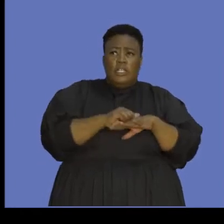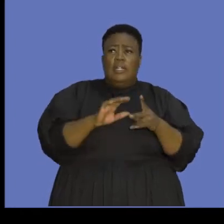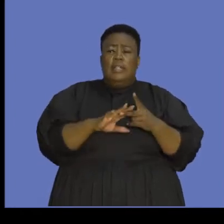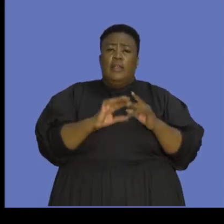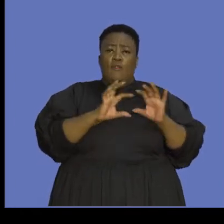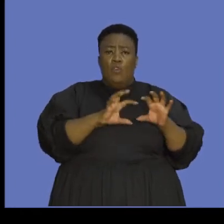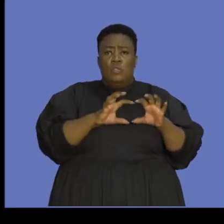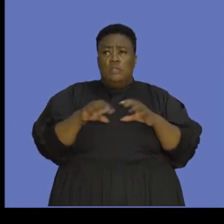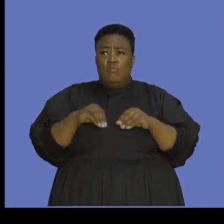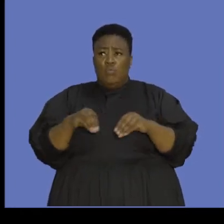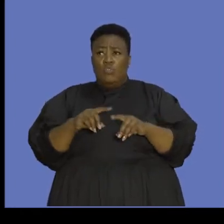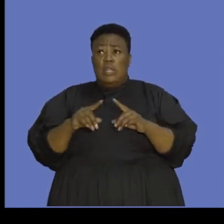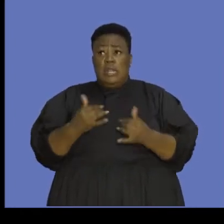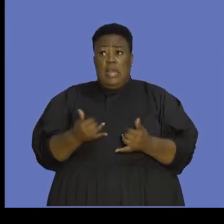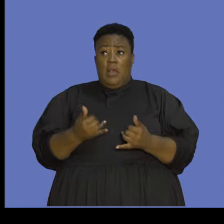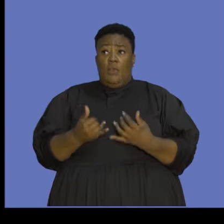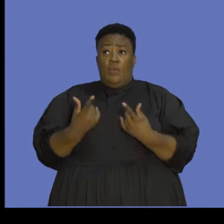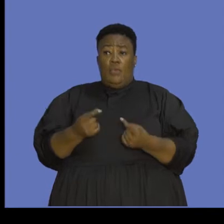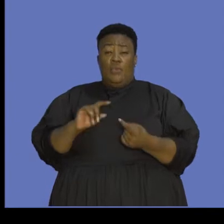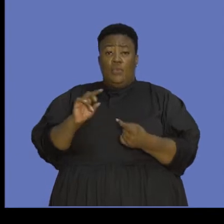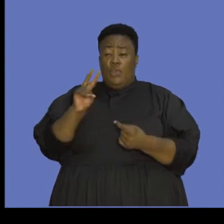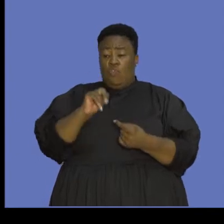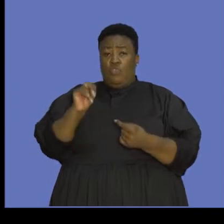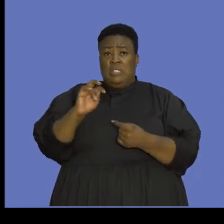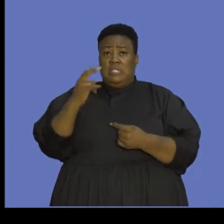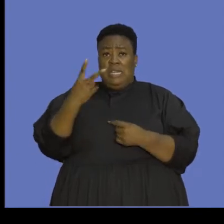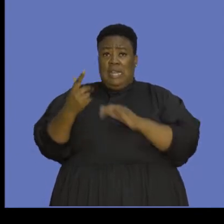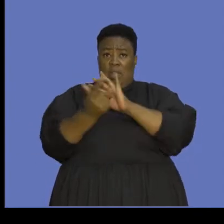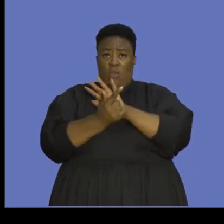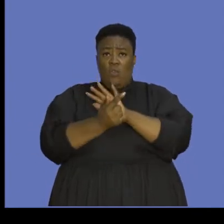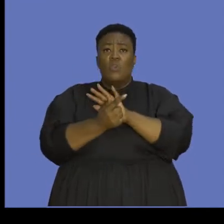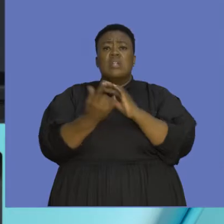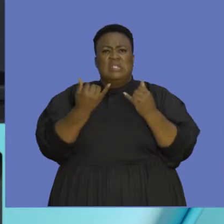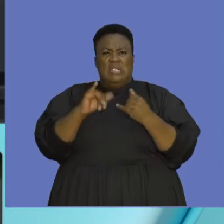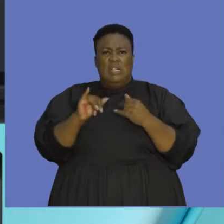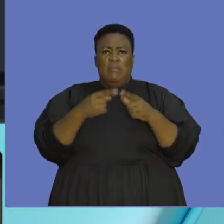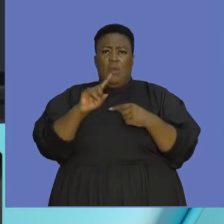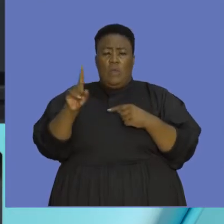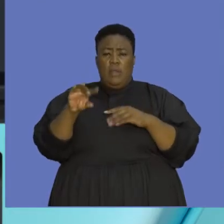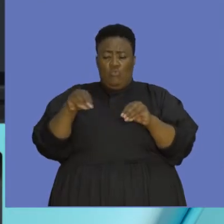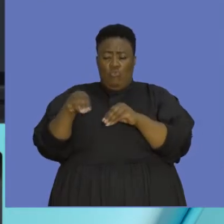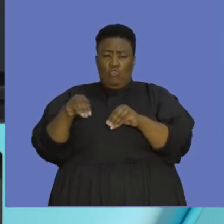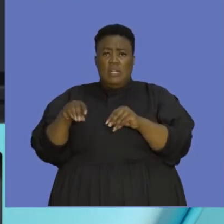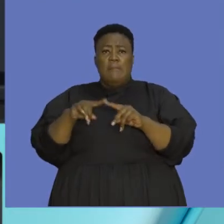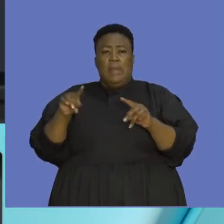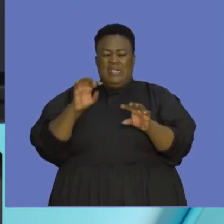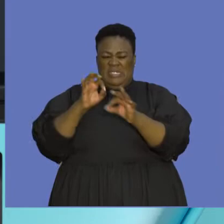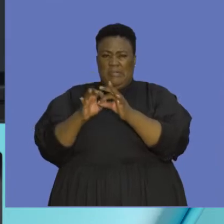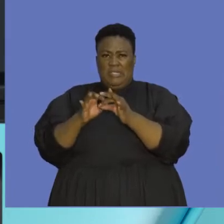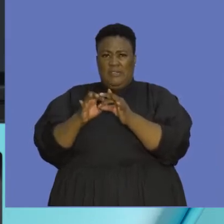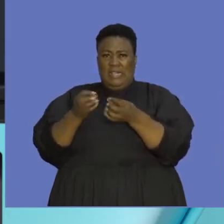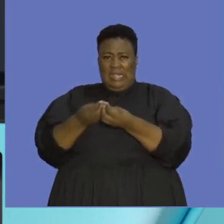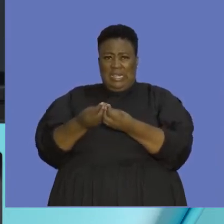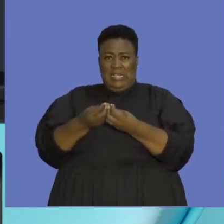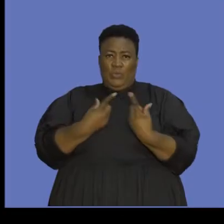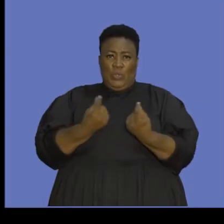time. Now we're going to put Newton's second law. It's still about motion, but it's a very specific law that we're